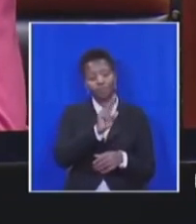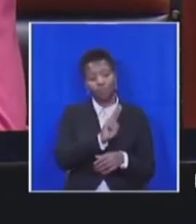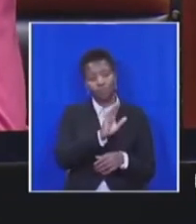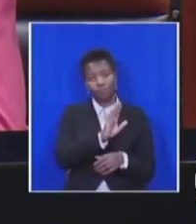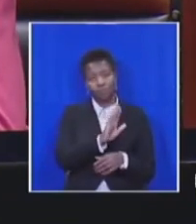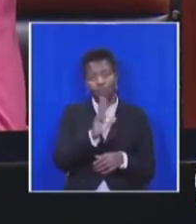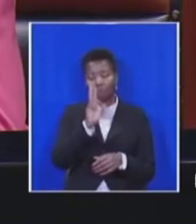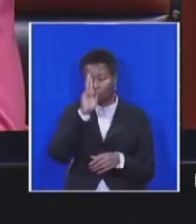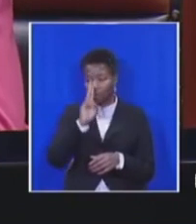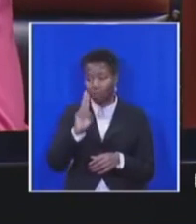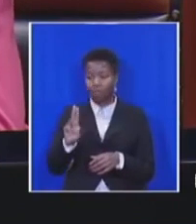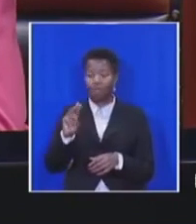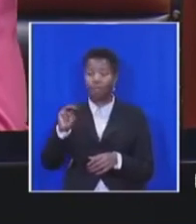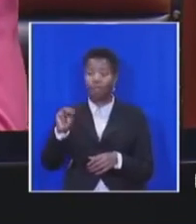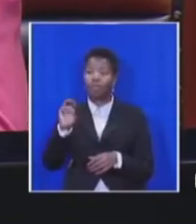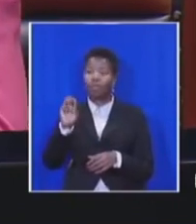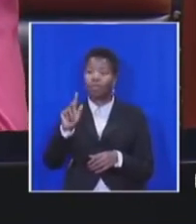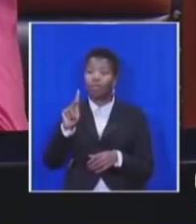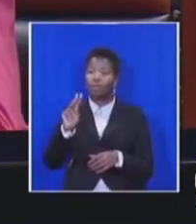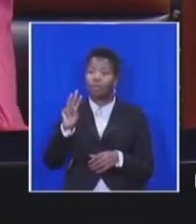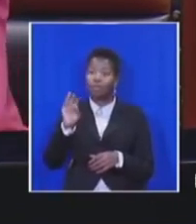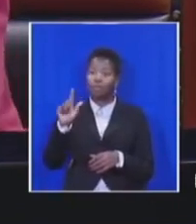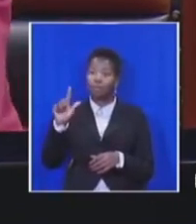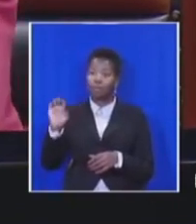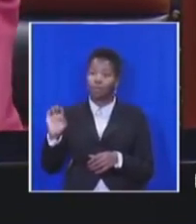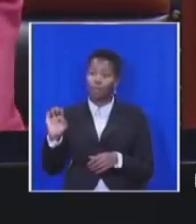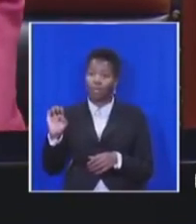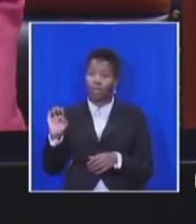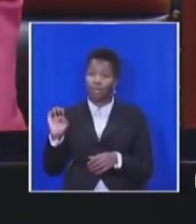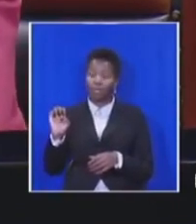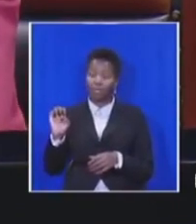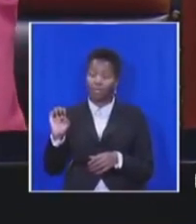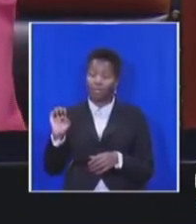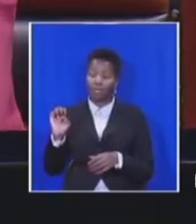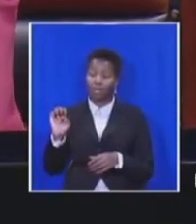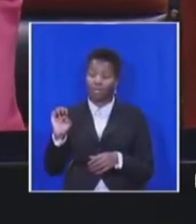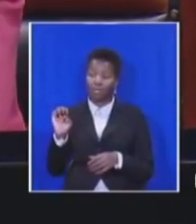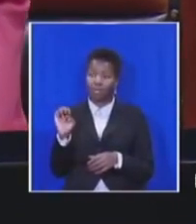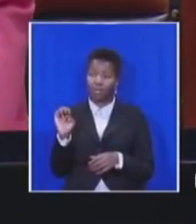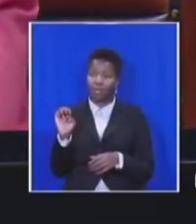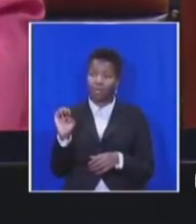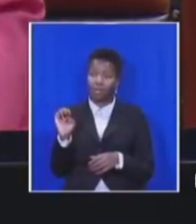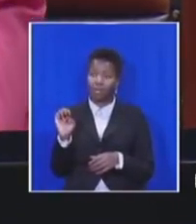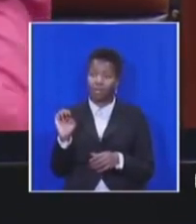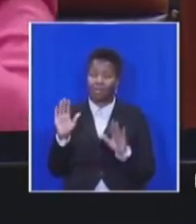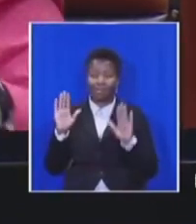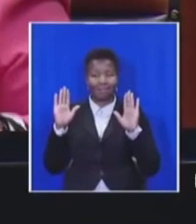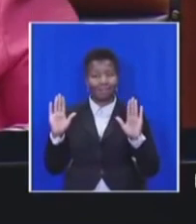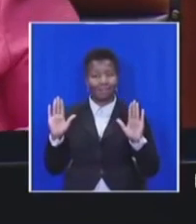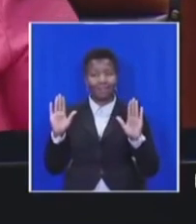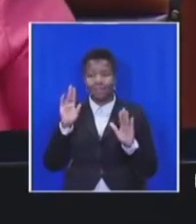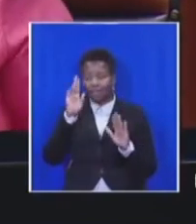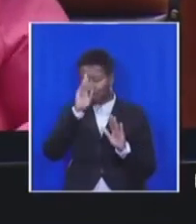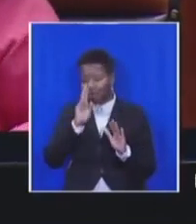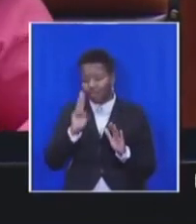Honorable Mokwele, I've never called Honorable, you by your name. Honorable Mokwele, honorable members,